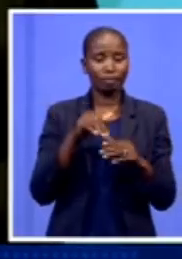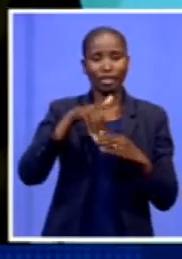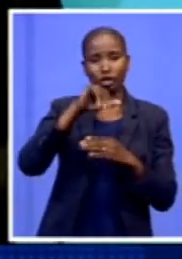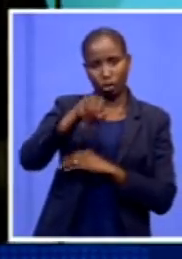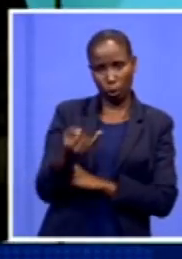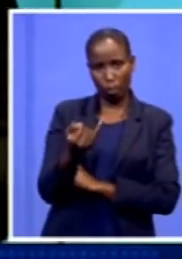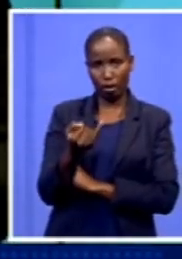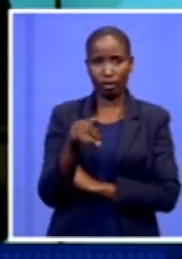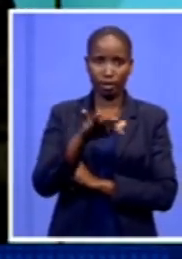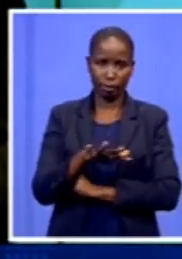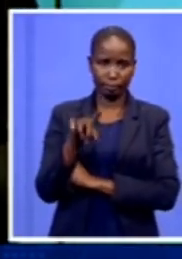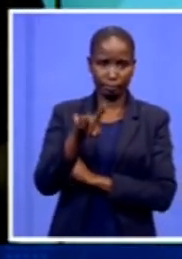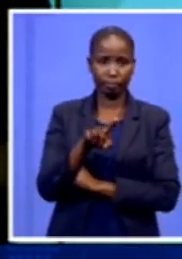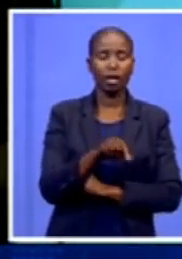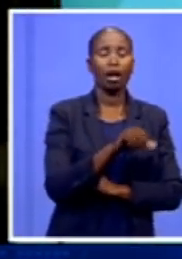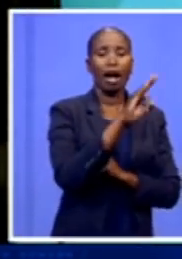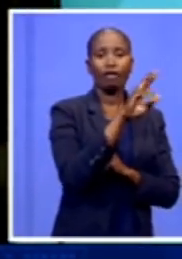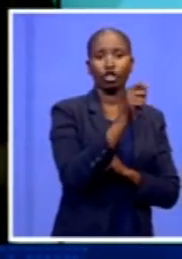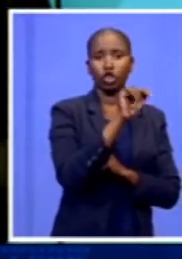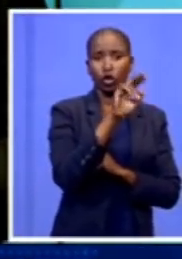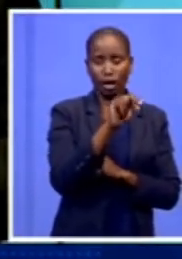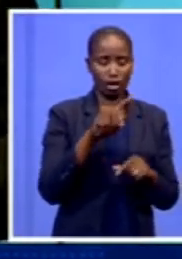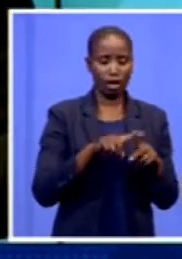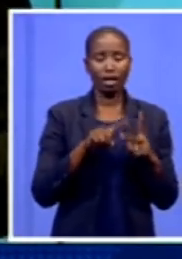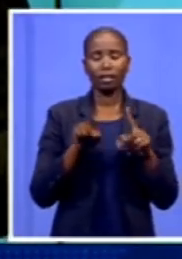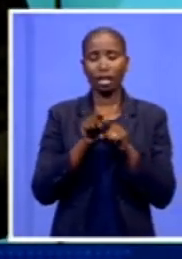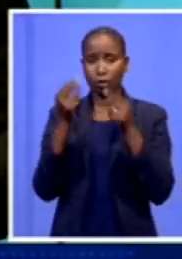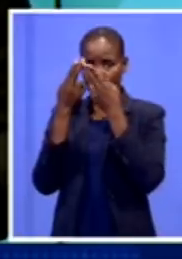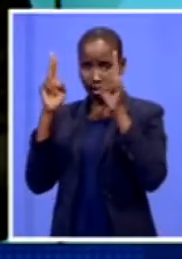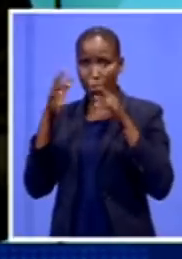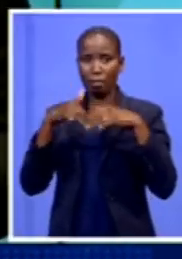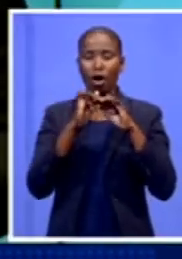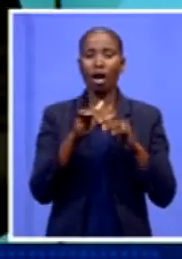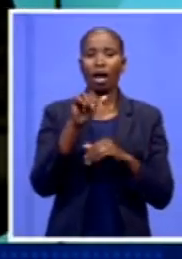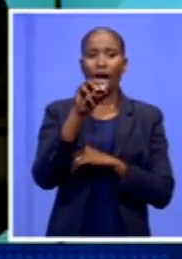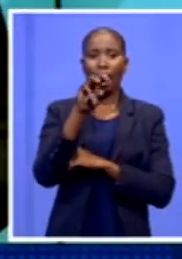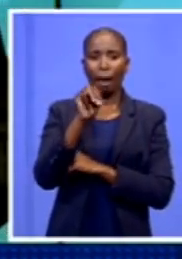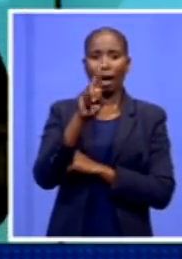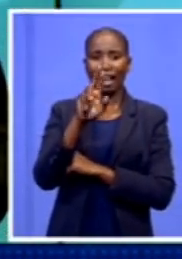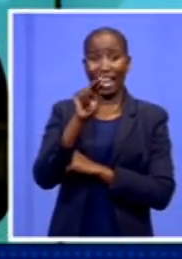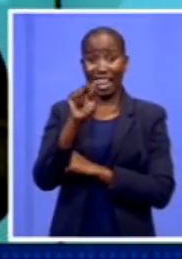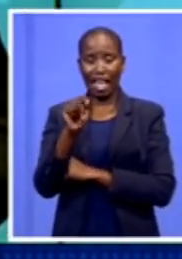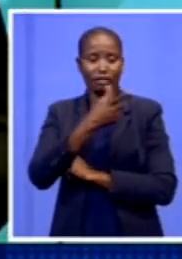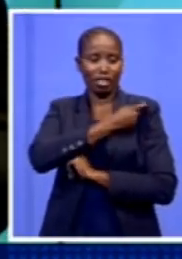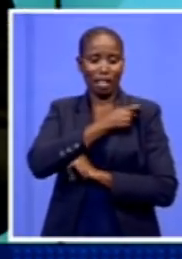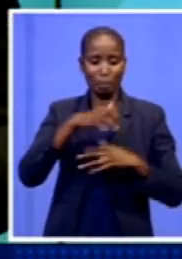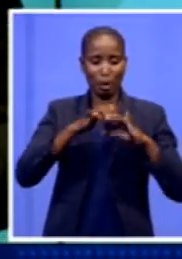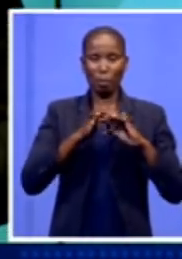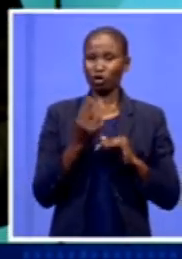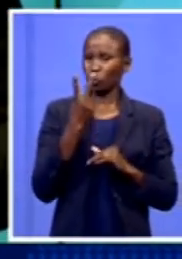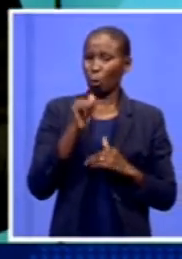university, they created an mRNA vaccine within 2 months. We have also learned that setting up these